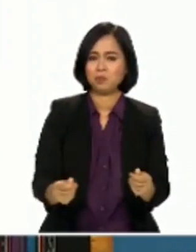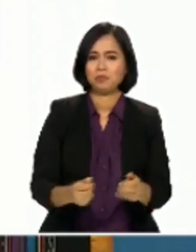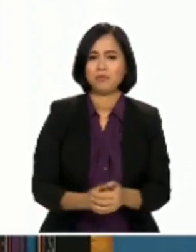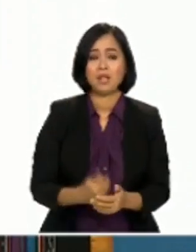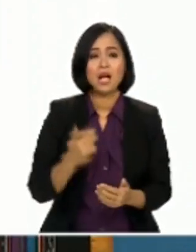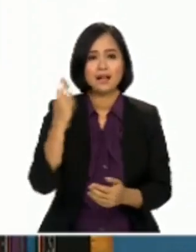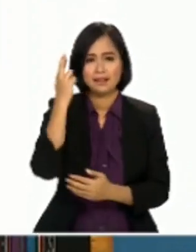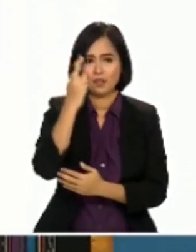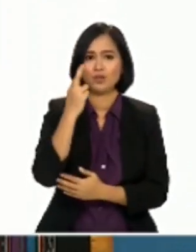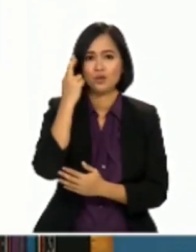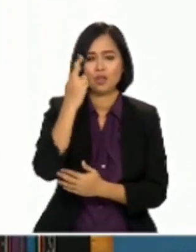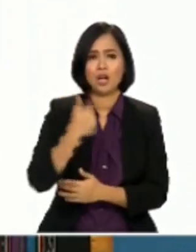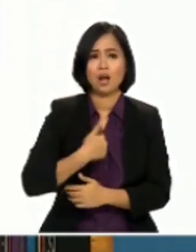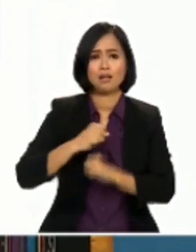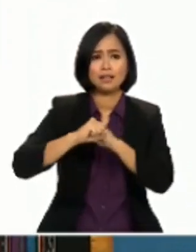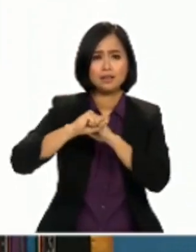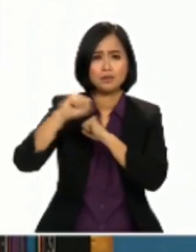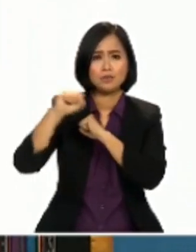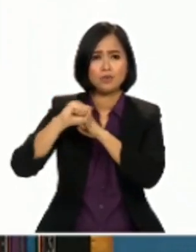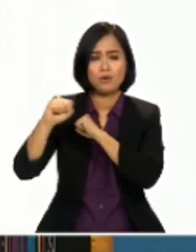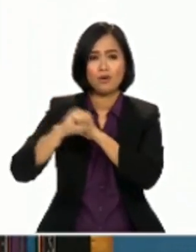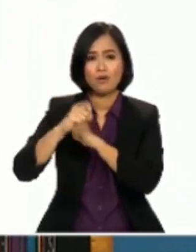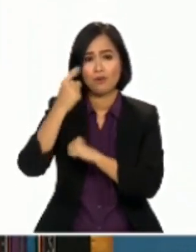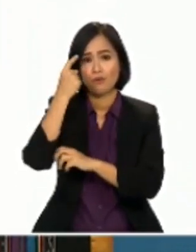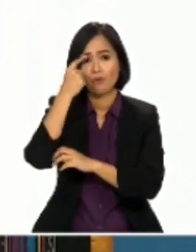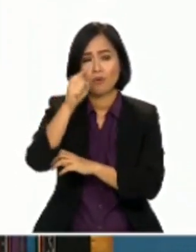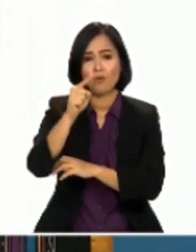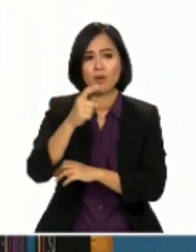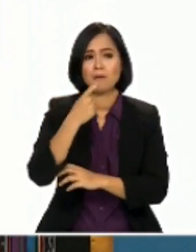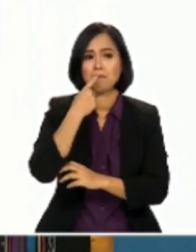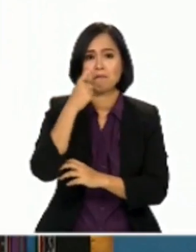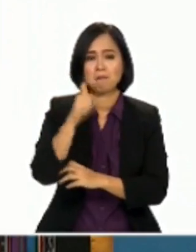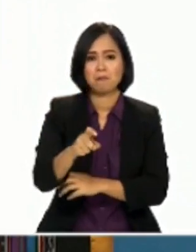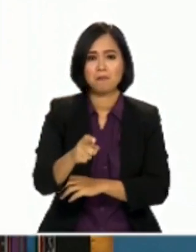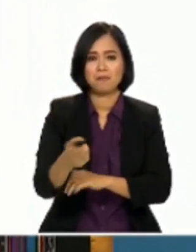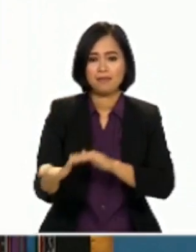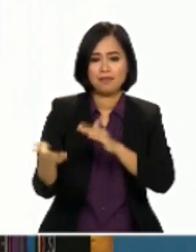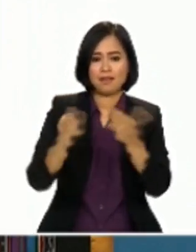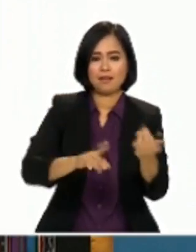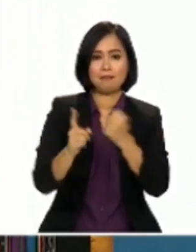I advocate the imposition of the death penalty